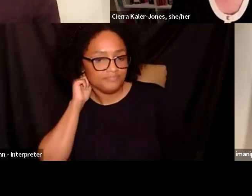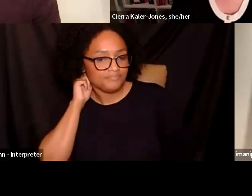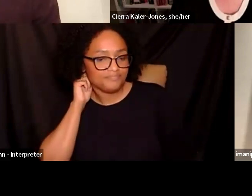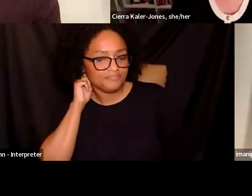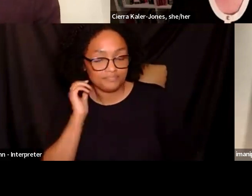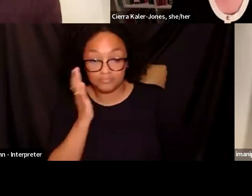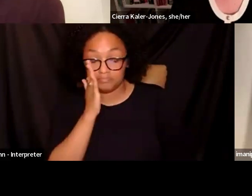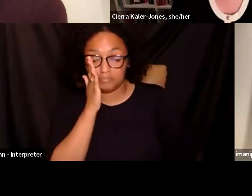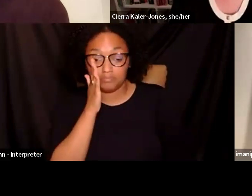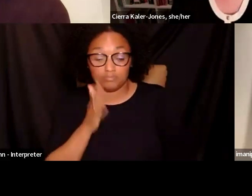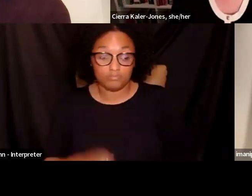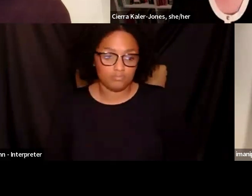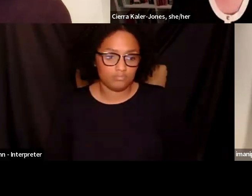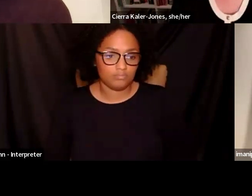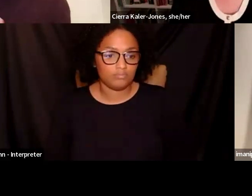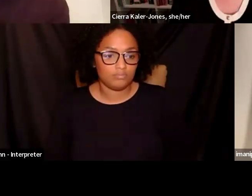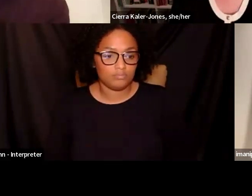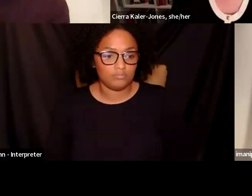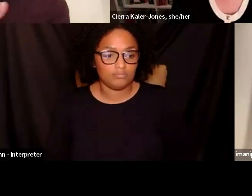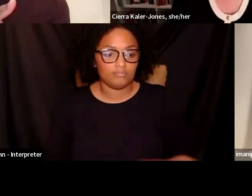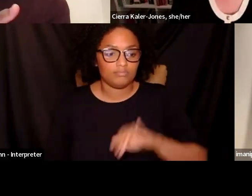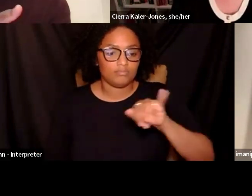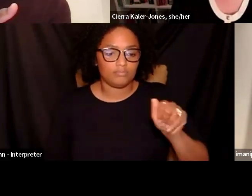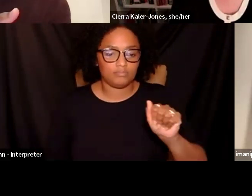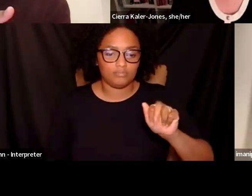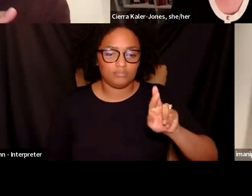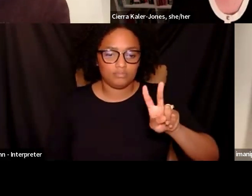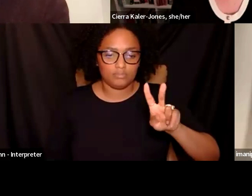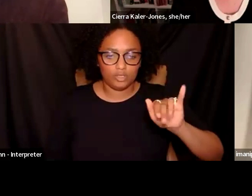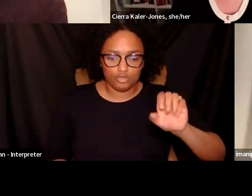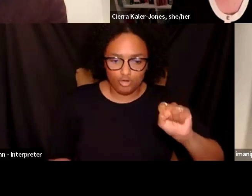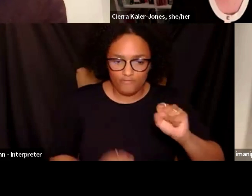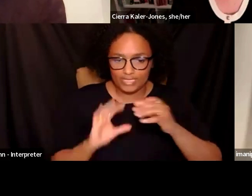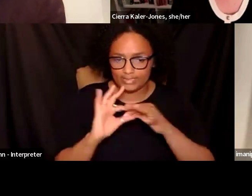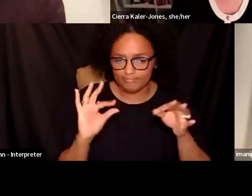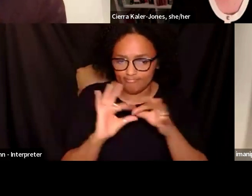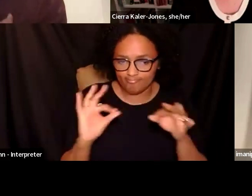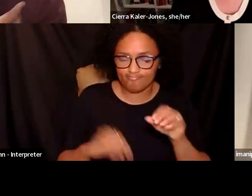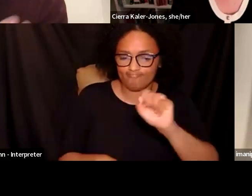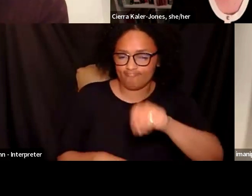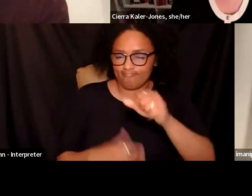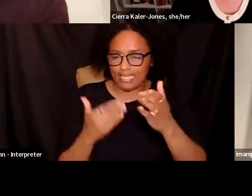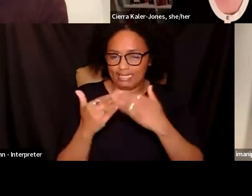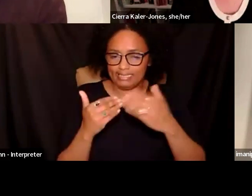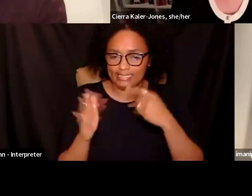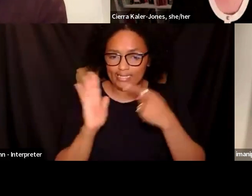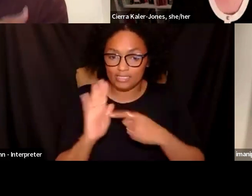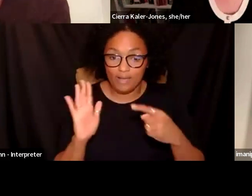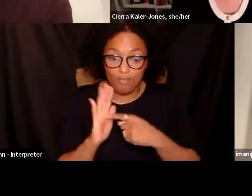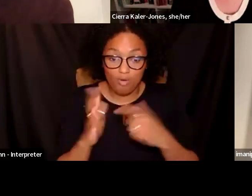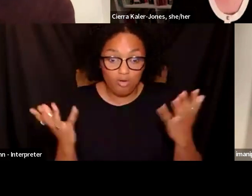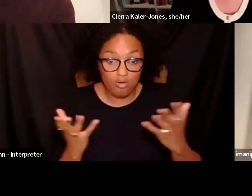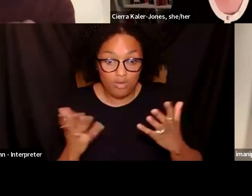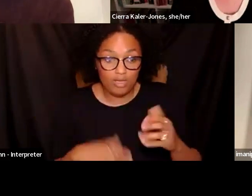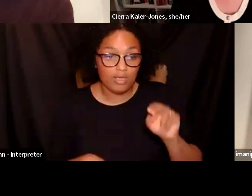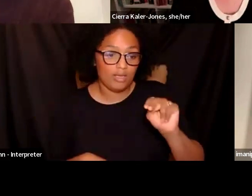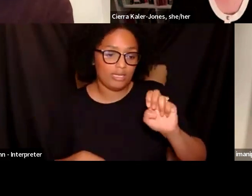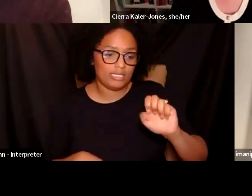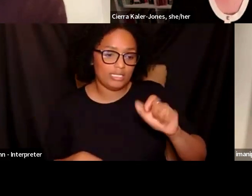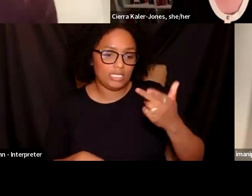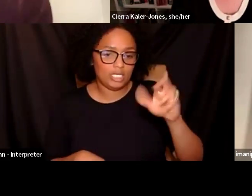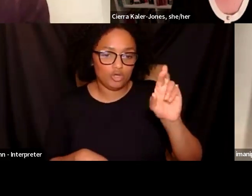Yeah. I could an easy example to kind of give is for me is Negro History